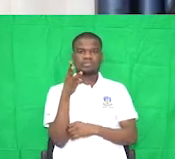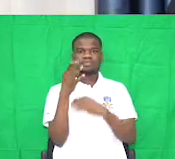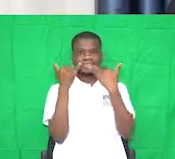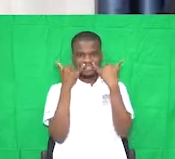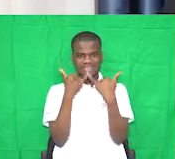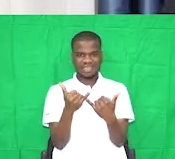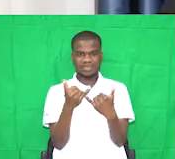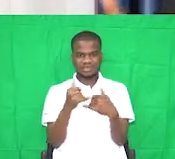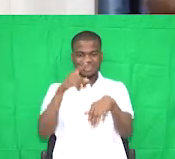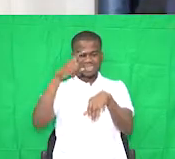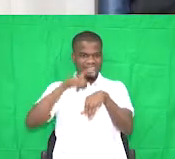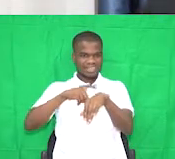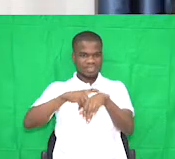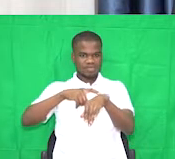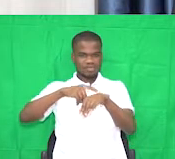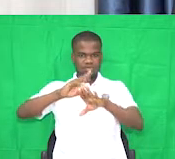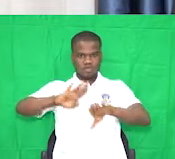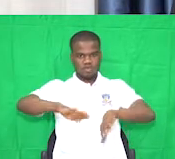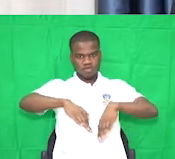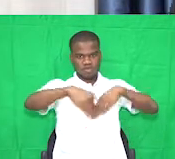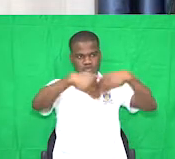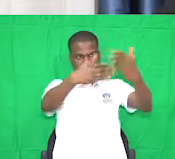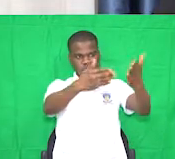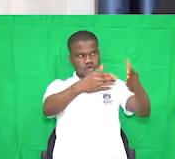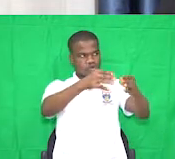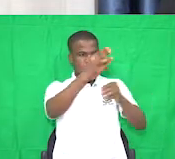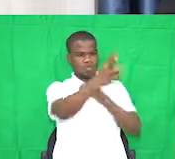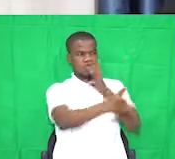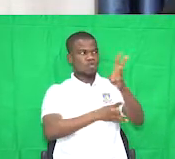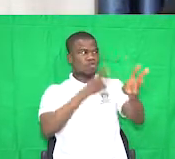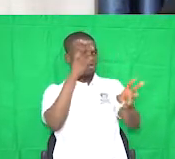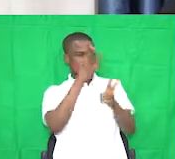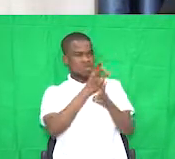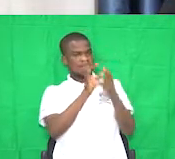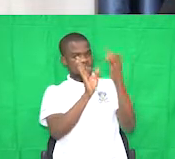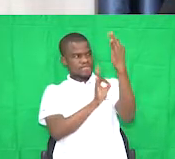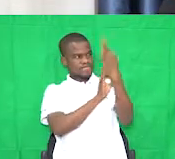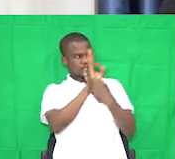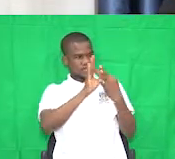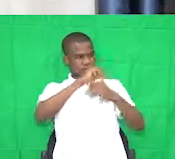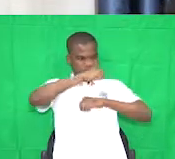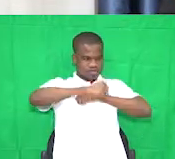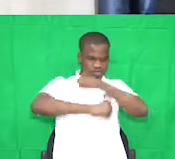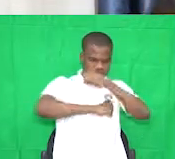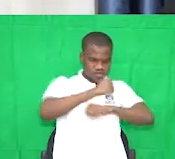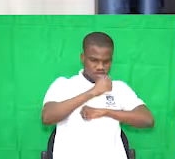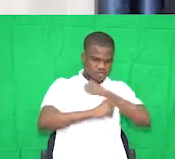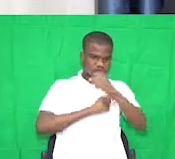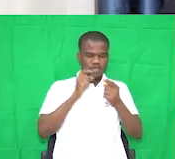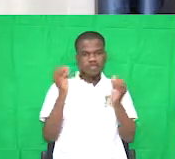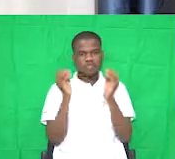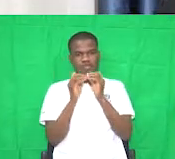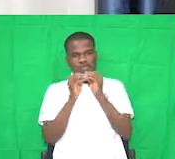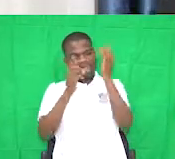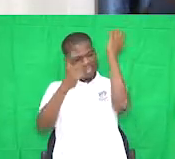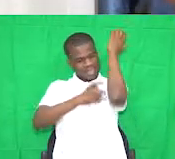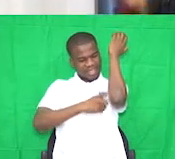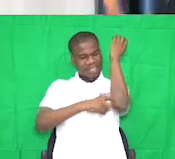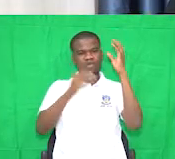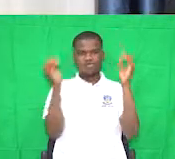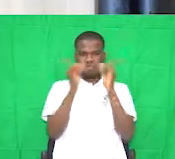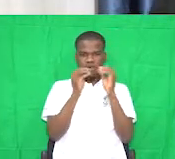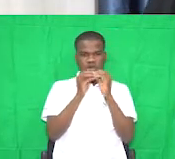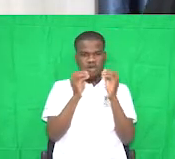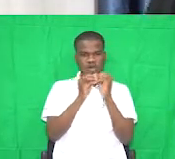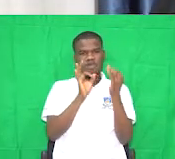ko yuyase. Na bra uye jumano. Na onyame buawo ama wahu butaye ntia ofrɛwo se se